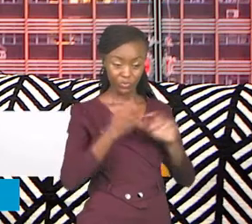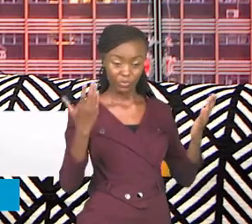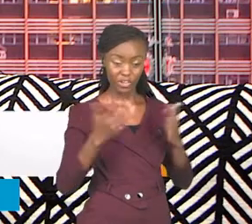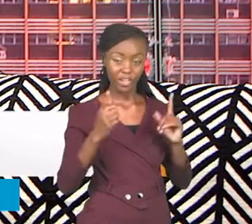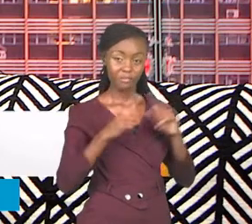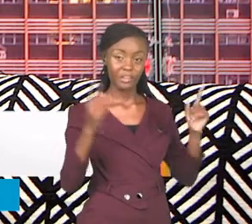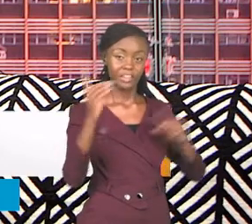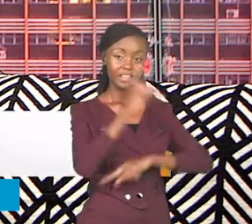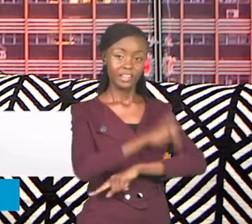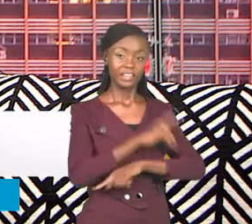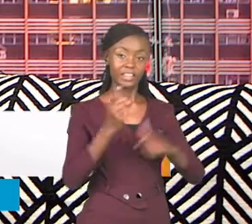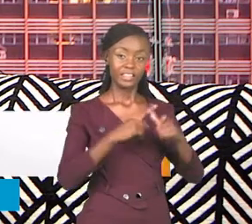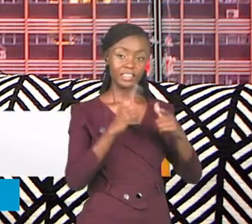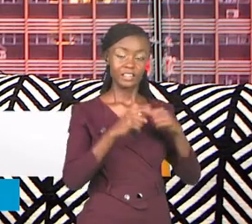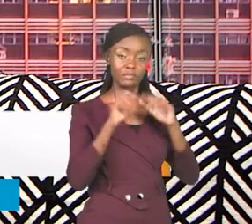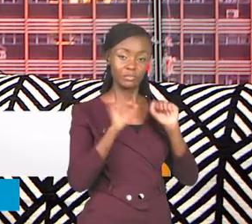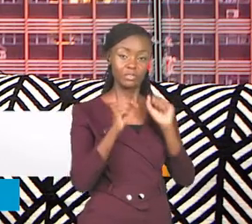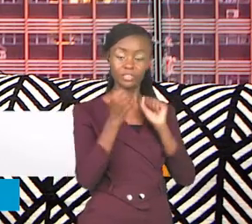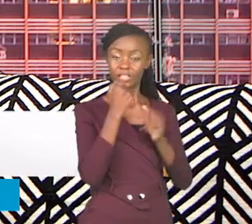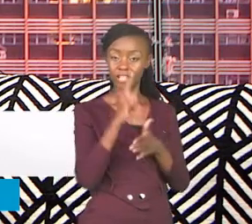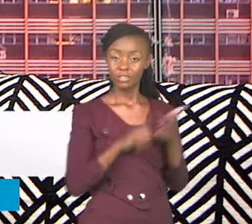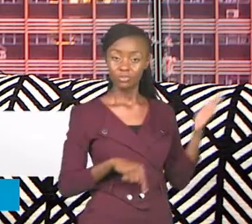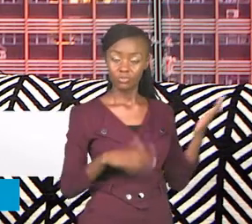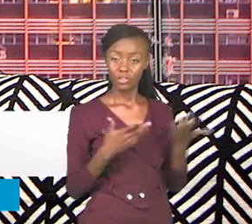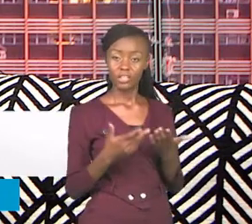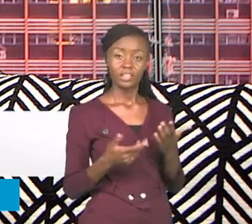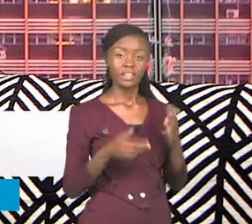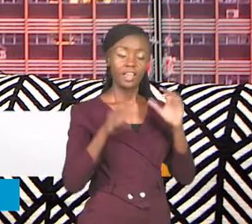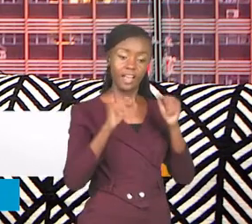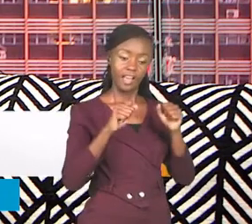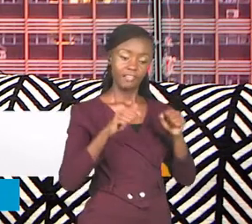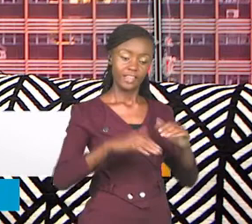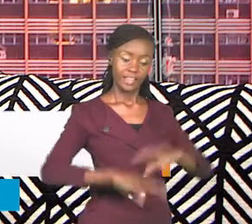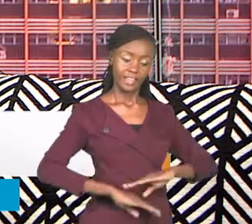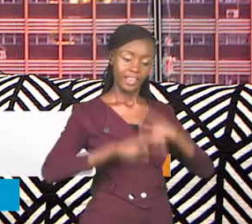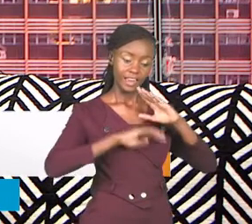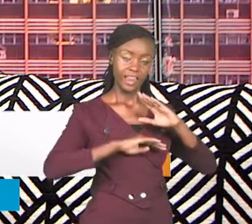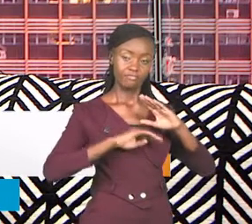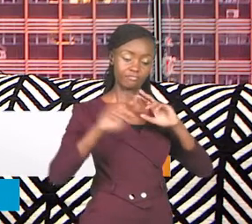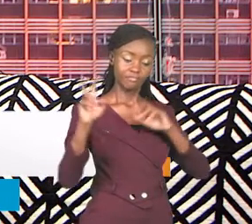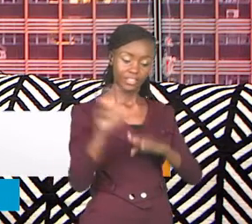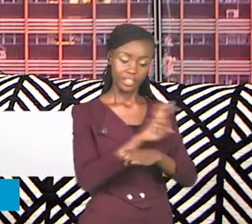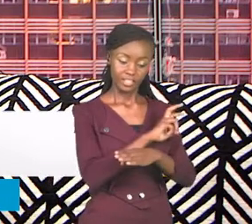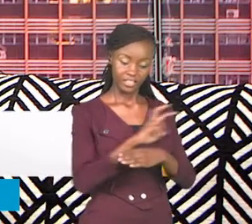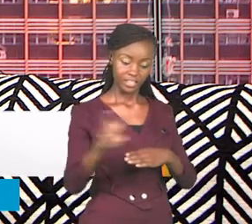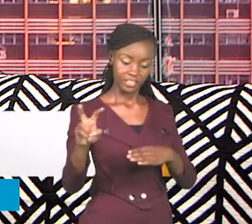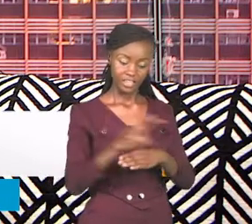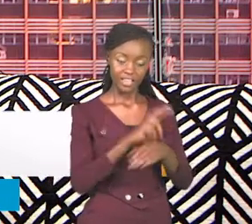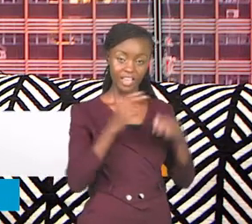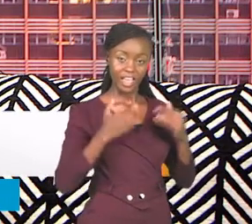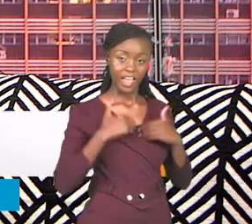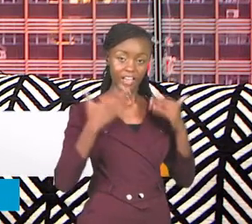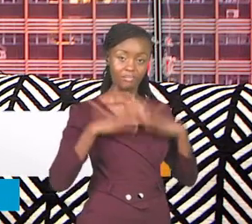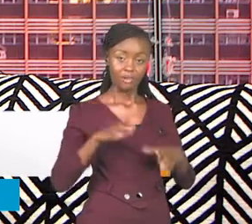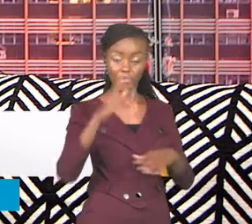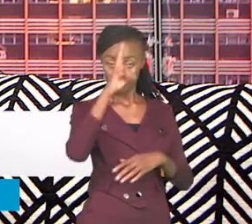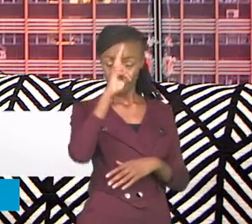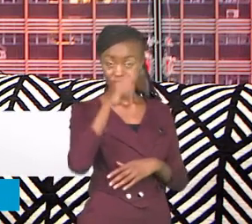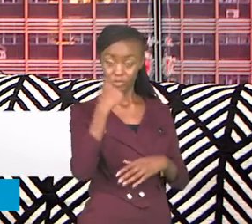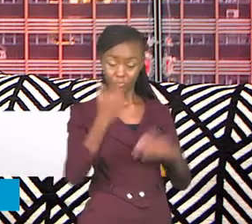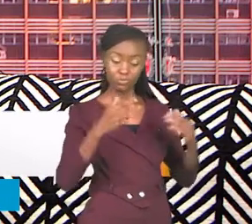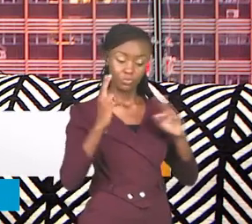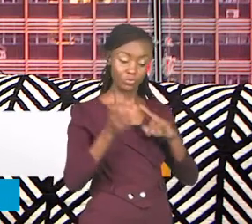day, I can assure you, there is enough surveillance. Mm-hmm. There are people there in civilian. You will not notice them. Okay. They will arrest